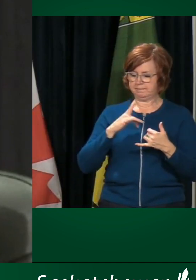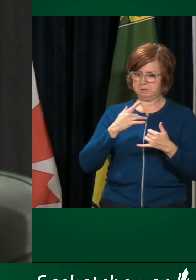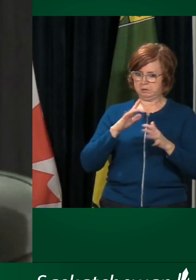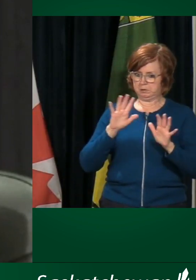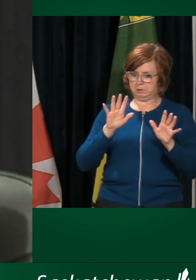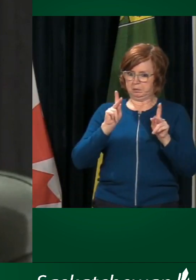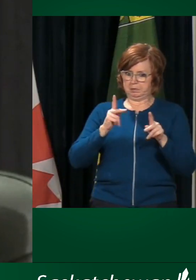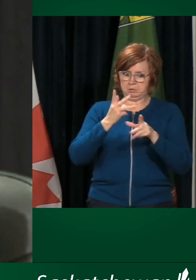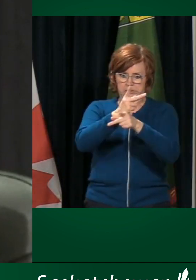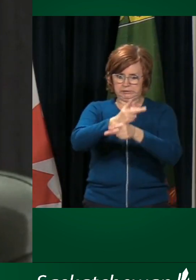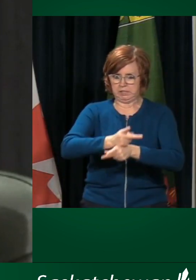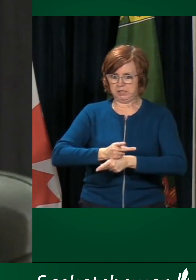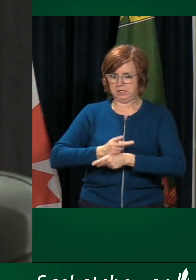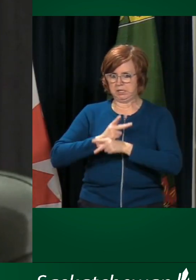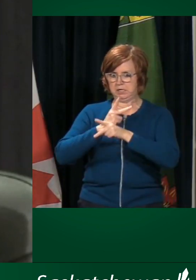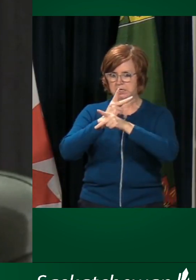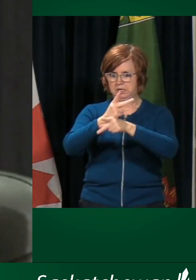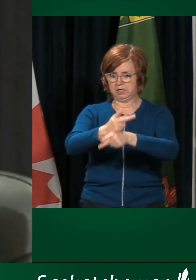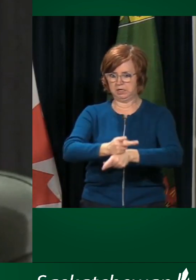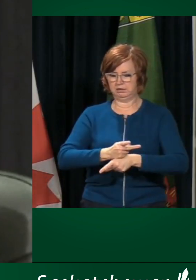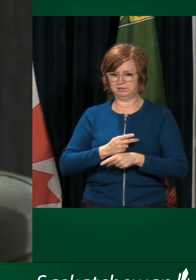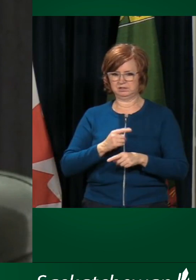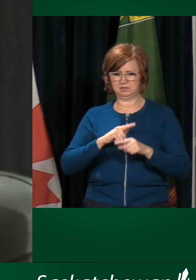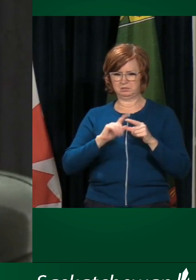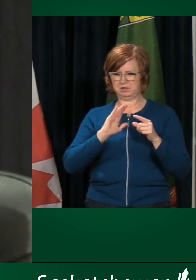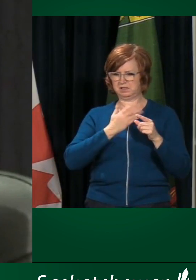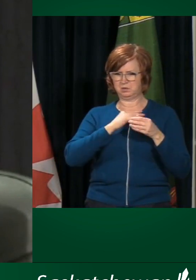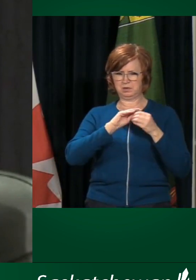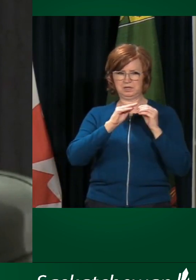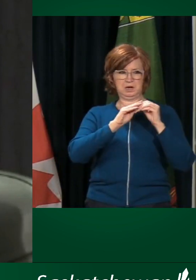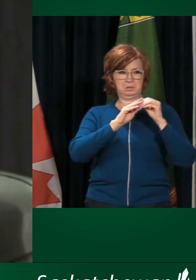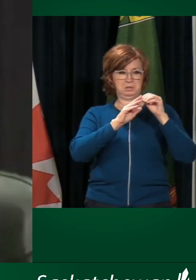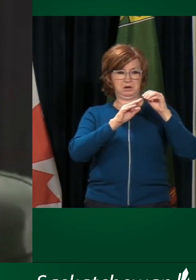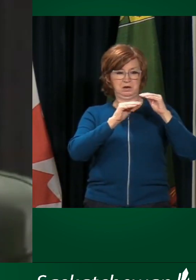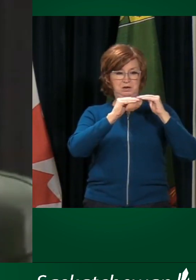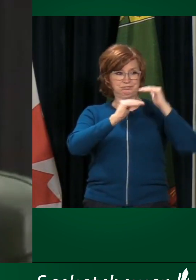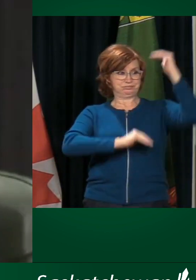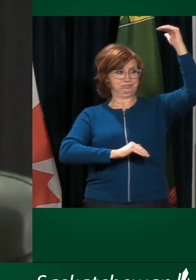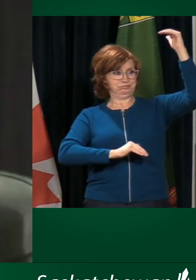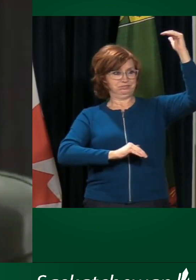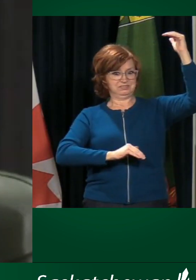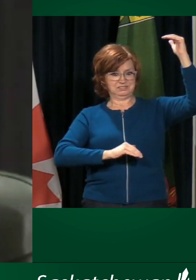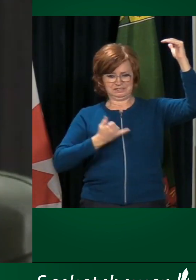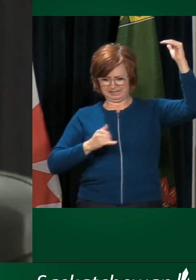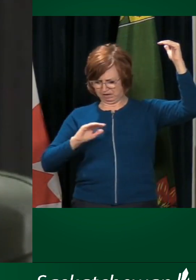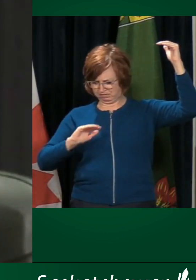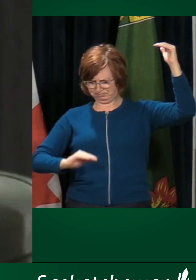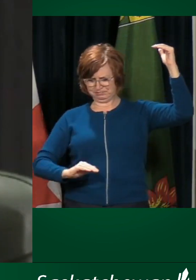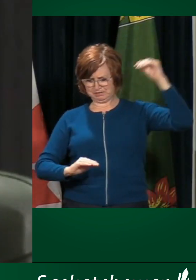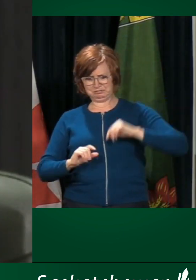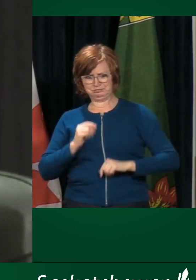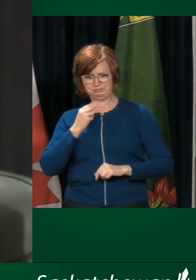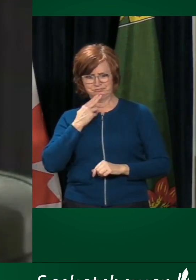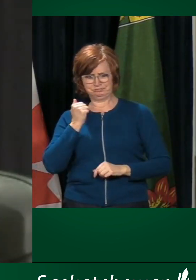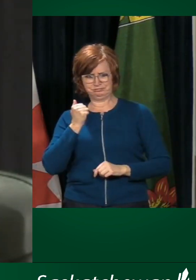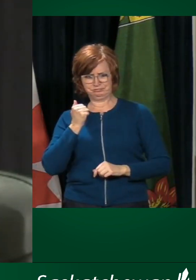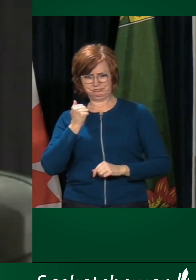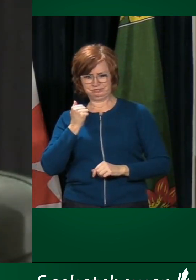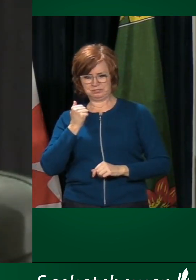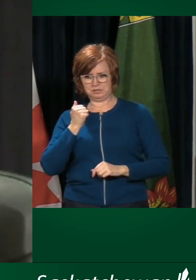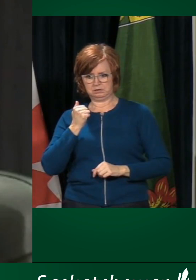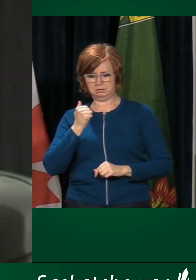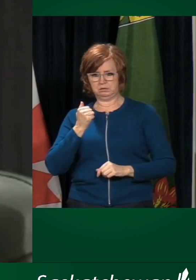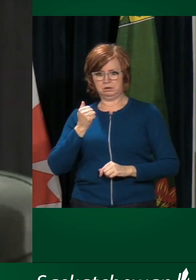3.12 planning scenario that we're working with? I mean, why not use some of those empty beds for people that need